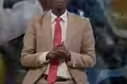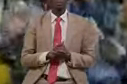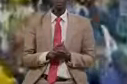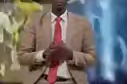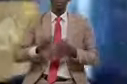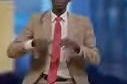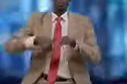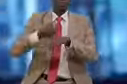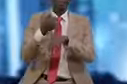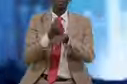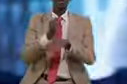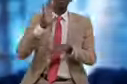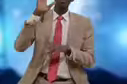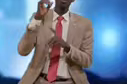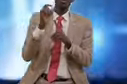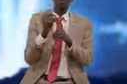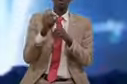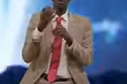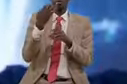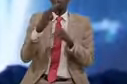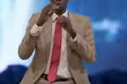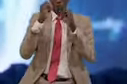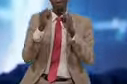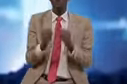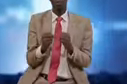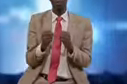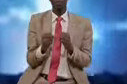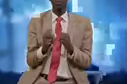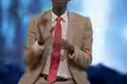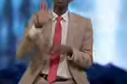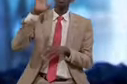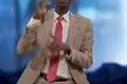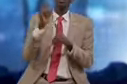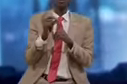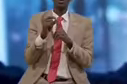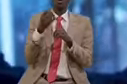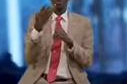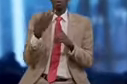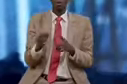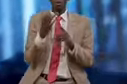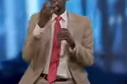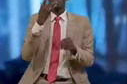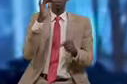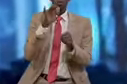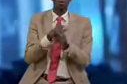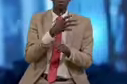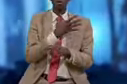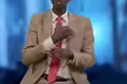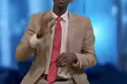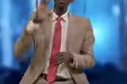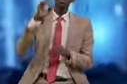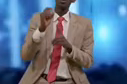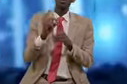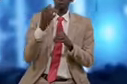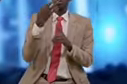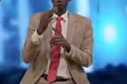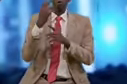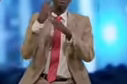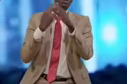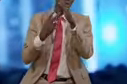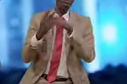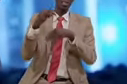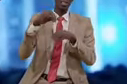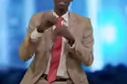Confirm your word of power, your word of promise, and your word of prophecy in